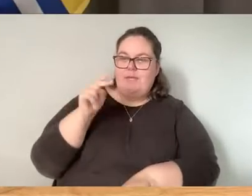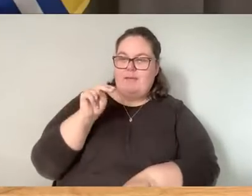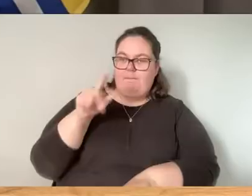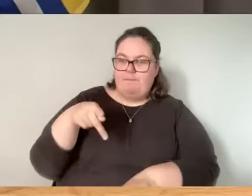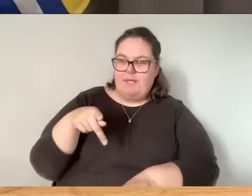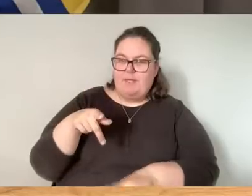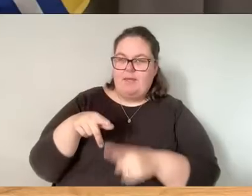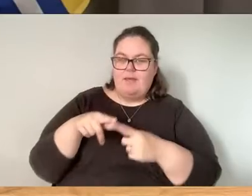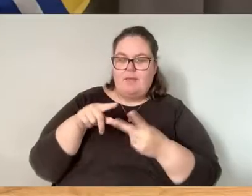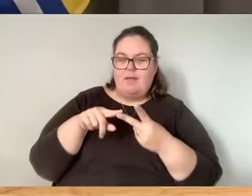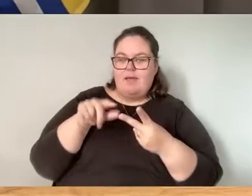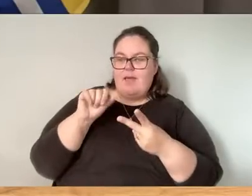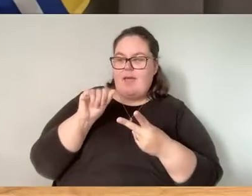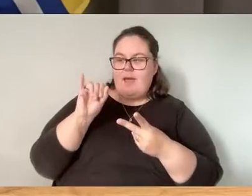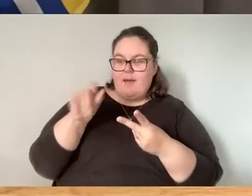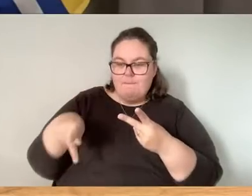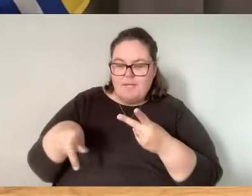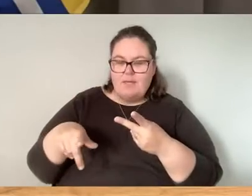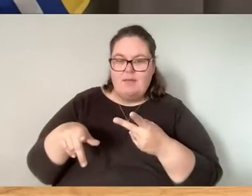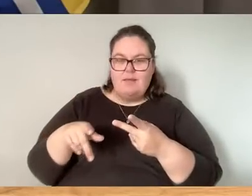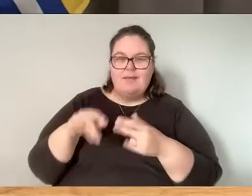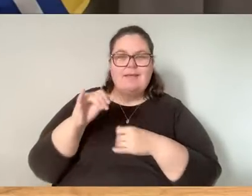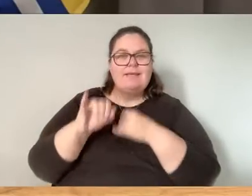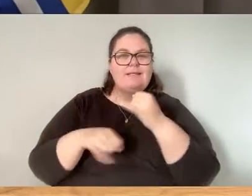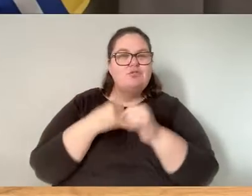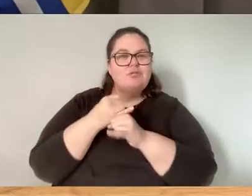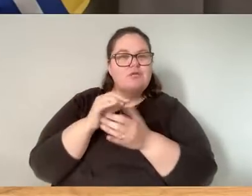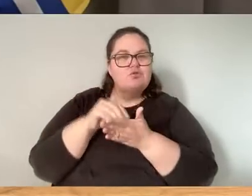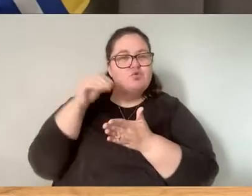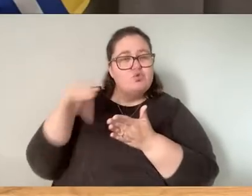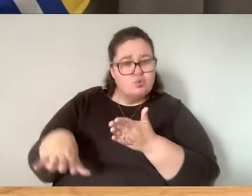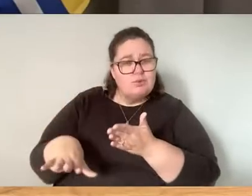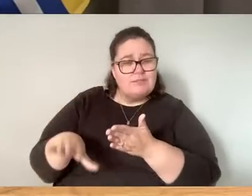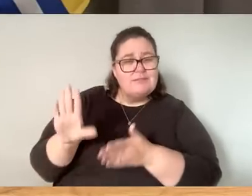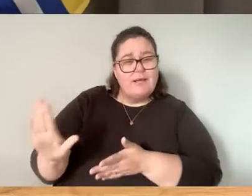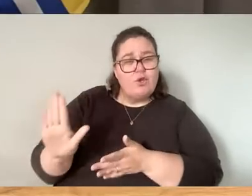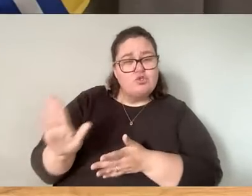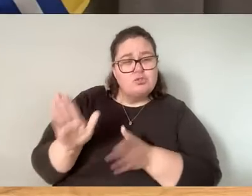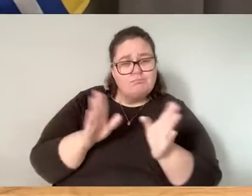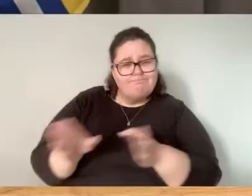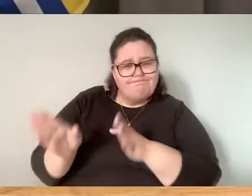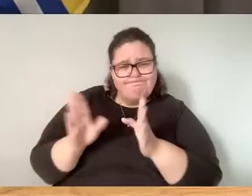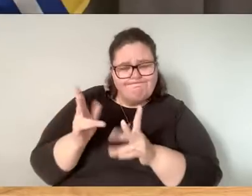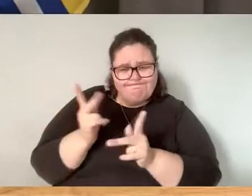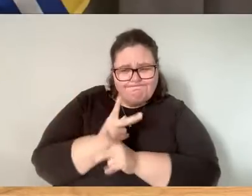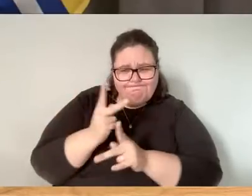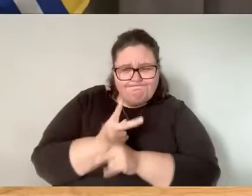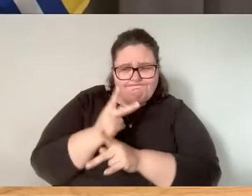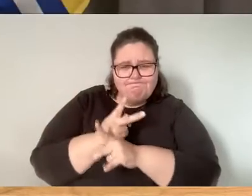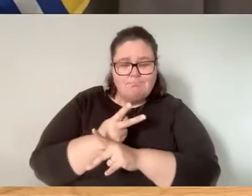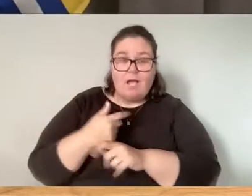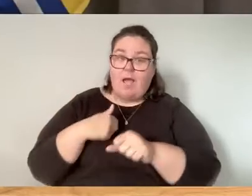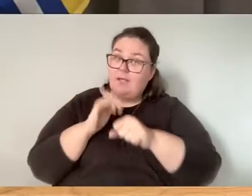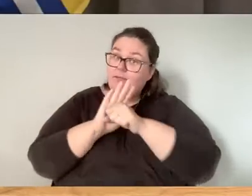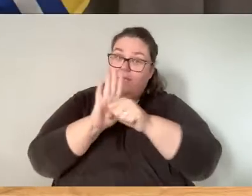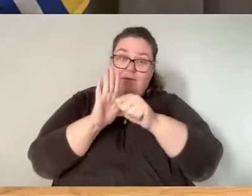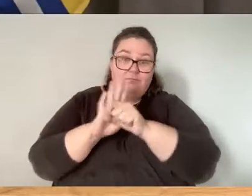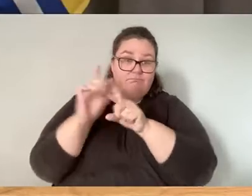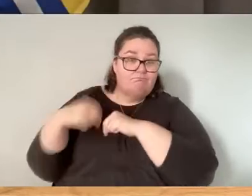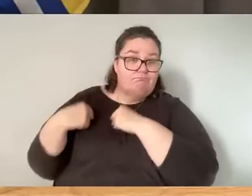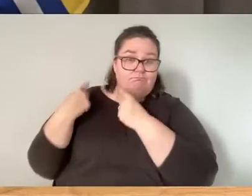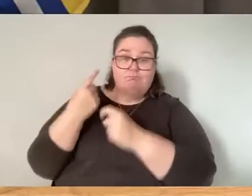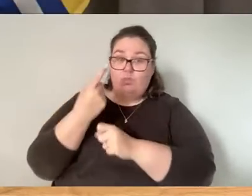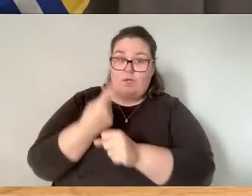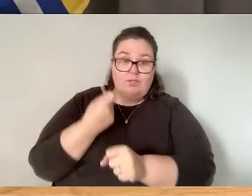of the international students too. So you know, I have advocate for the last year. I mean, we have